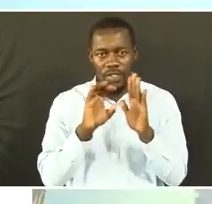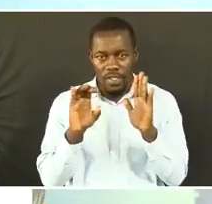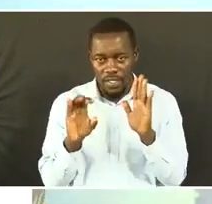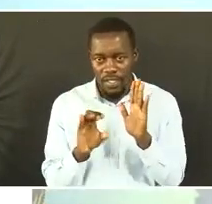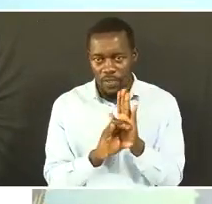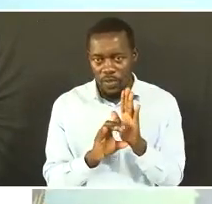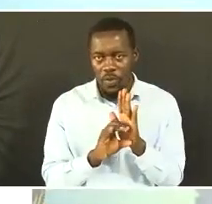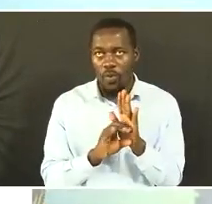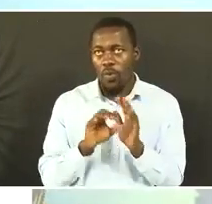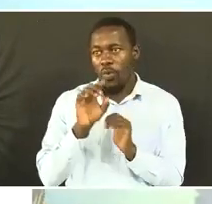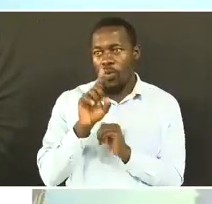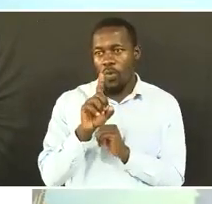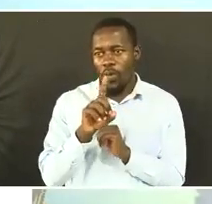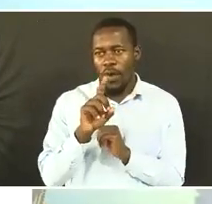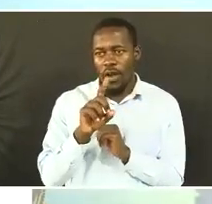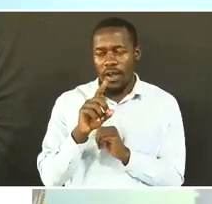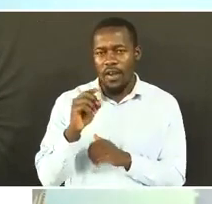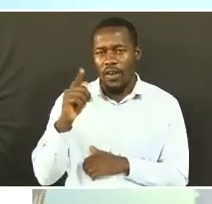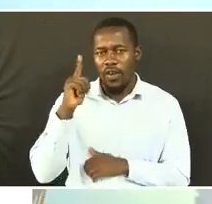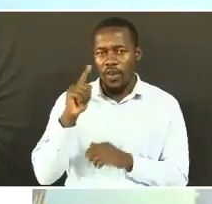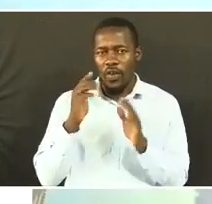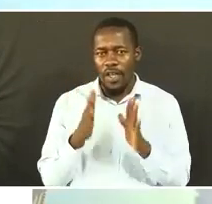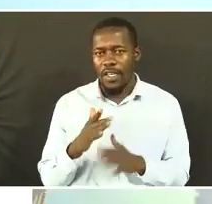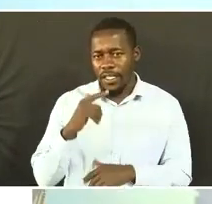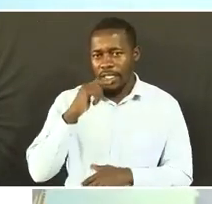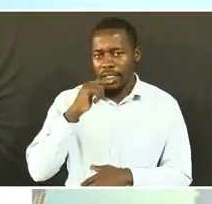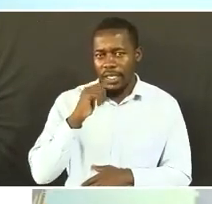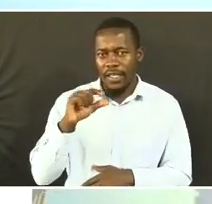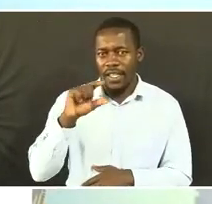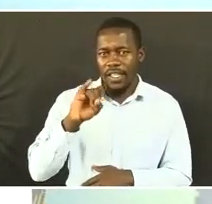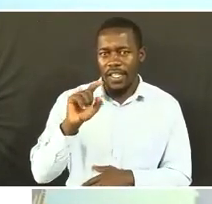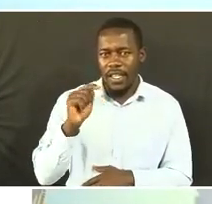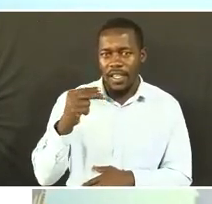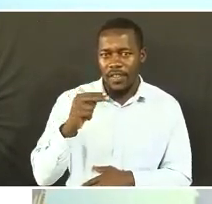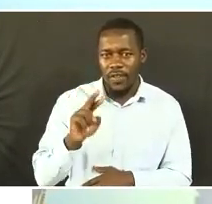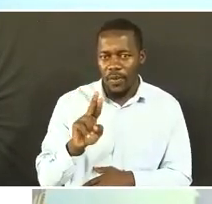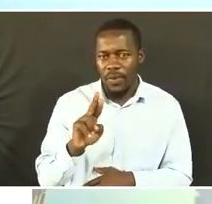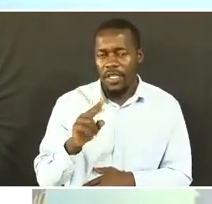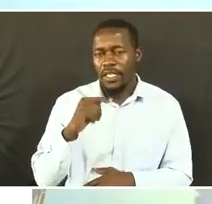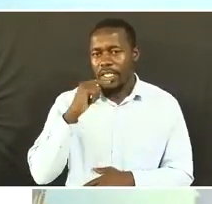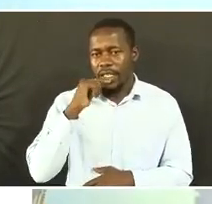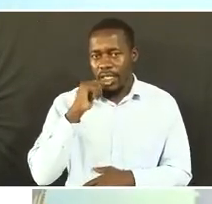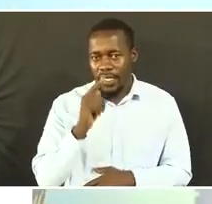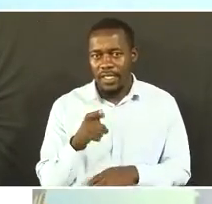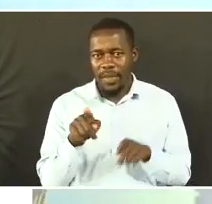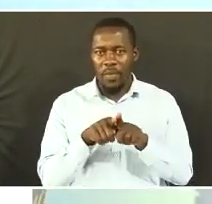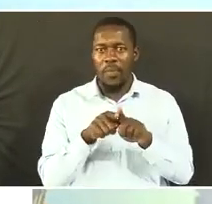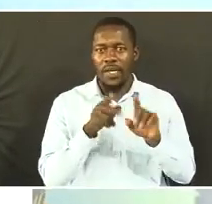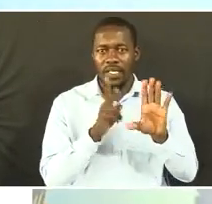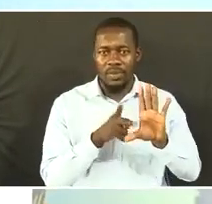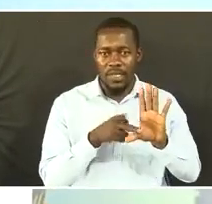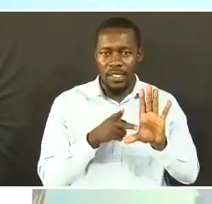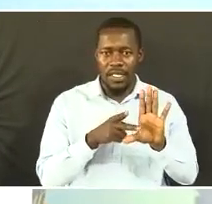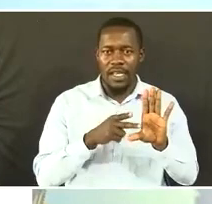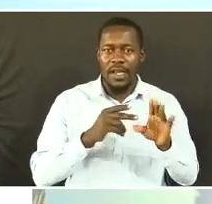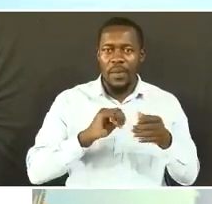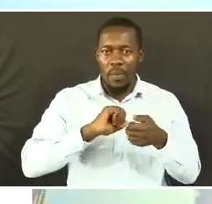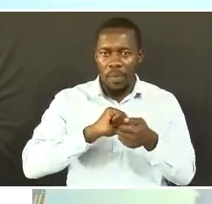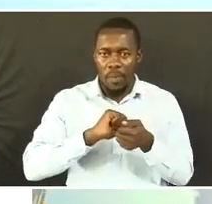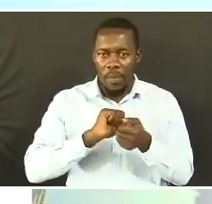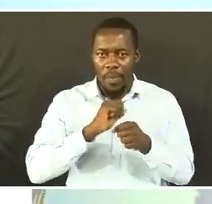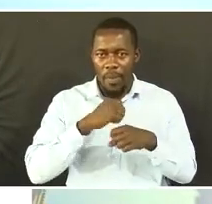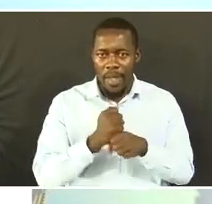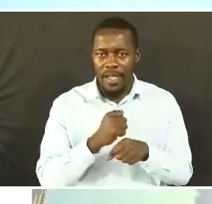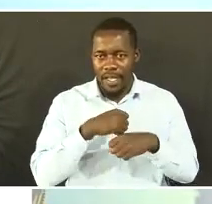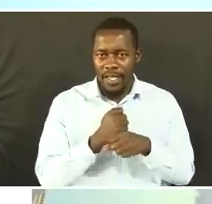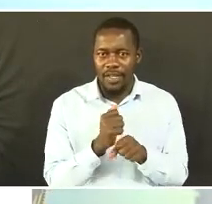who says he played a significant part in drafting the preamble to this constitution, says that we, the people of